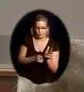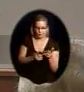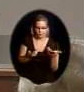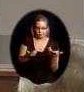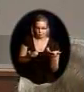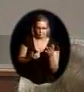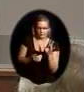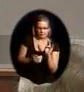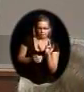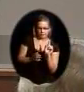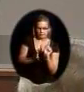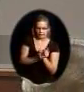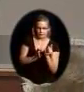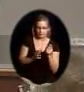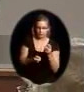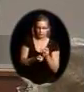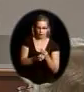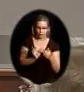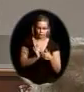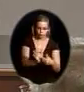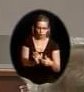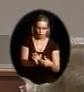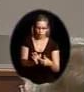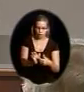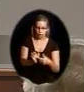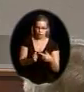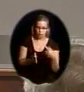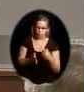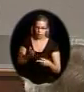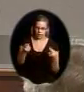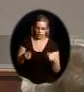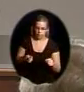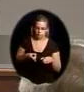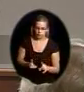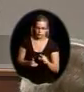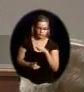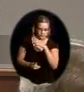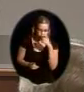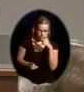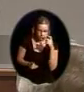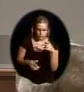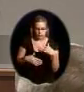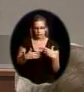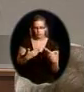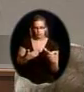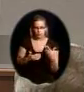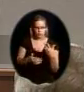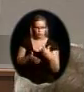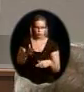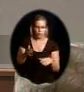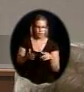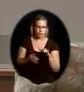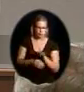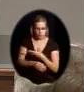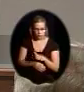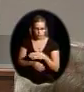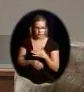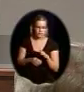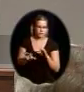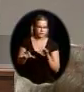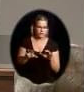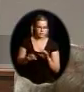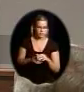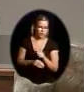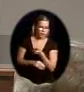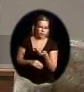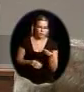17 seconds, it's kind of hard to show what occurred during the summer and what new construction and the service center did. The other thing is